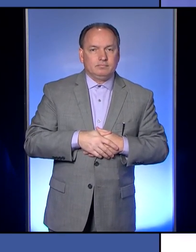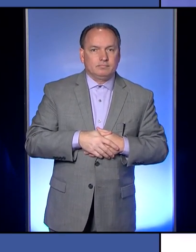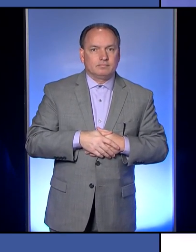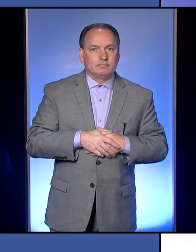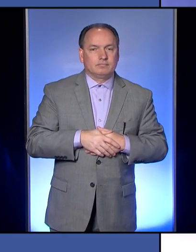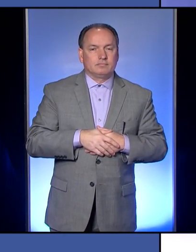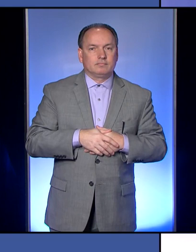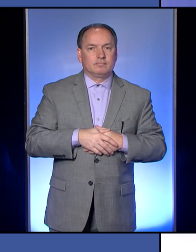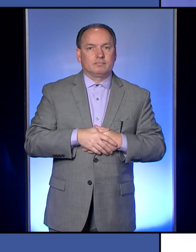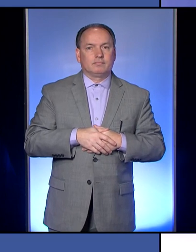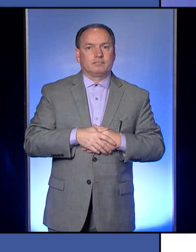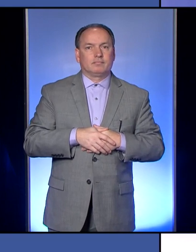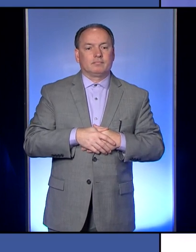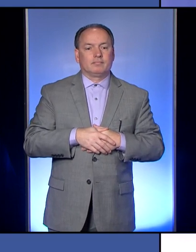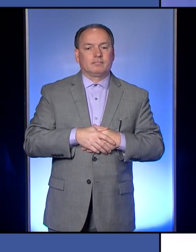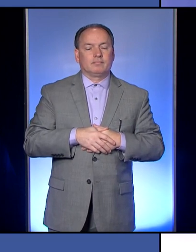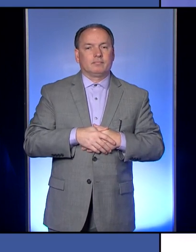individual.